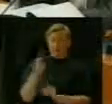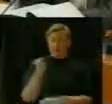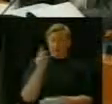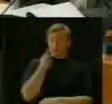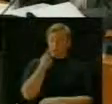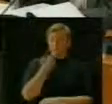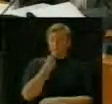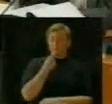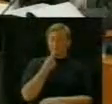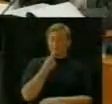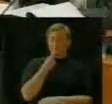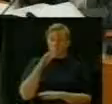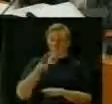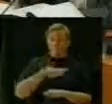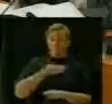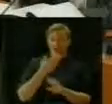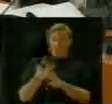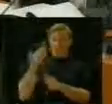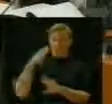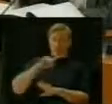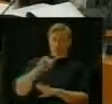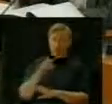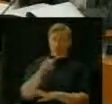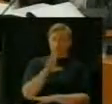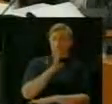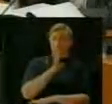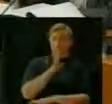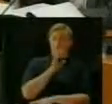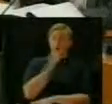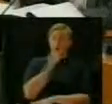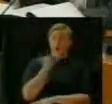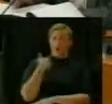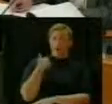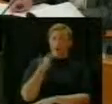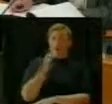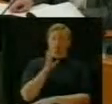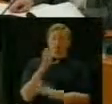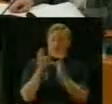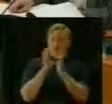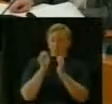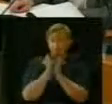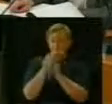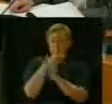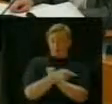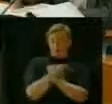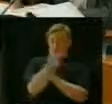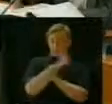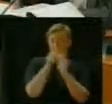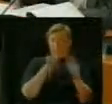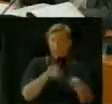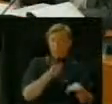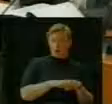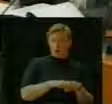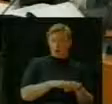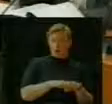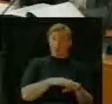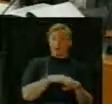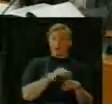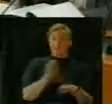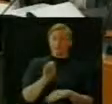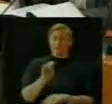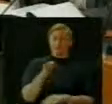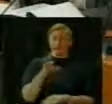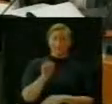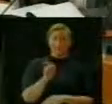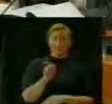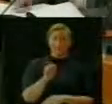She called you, but you just said to my previous question that you had not had a conversation with anyone on the ethics committee. Now,